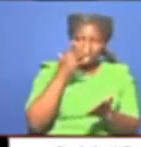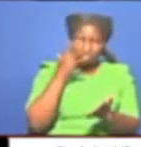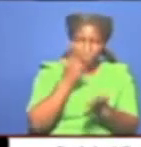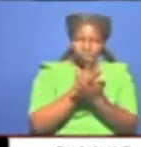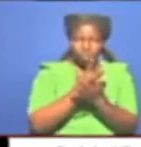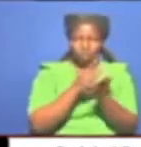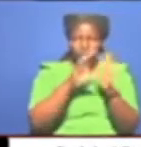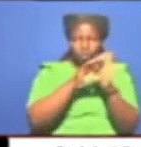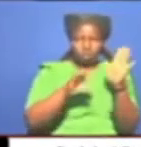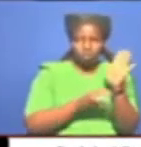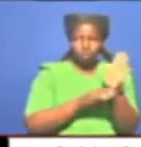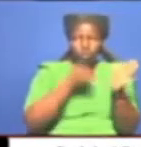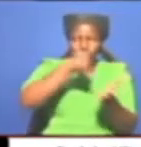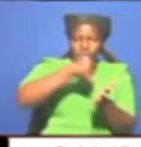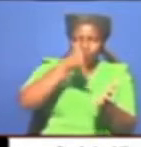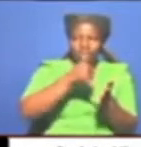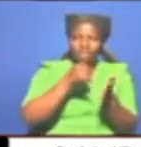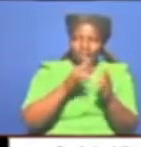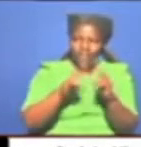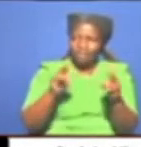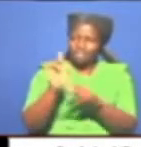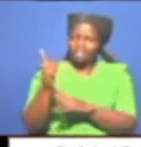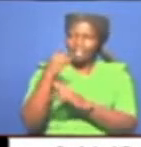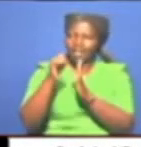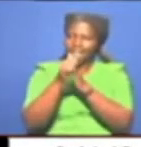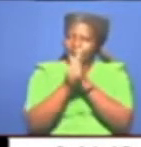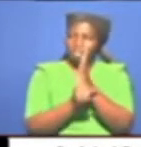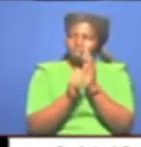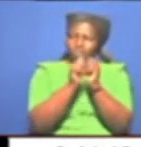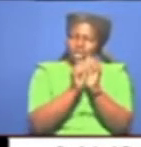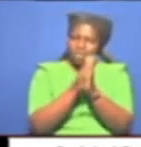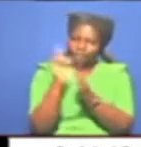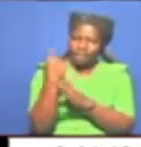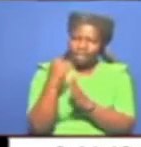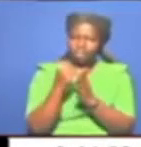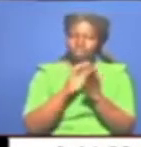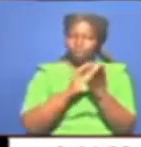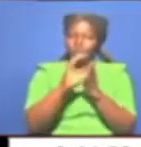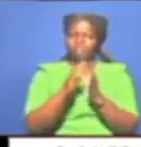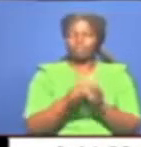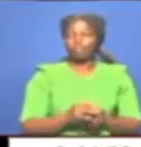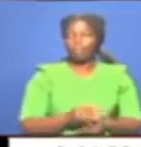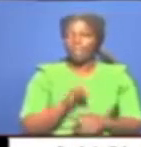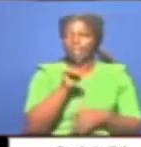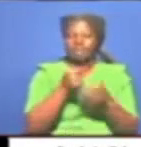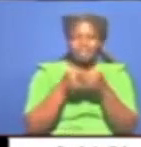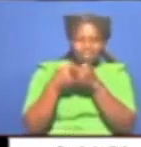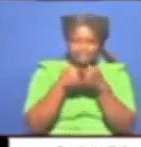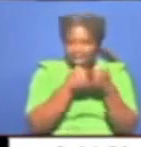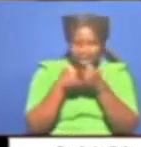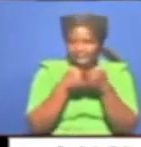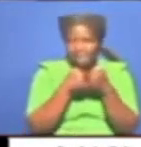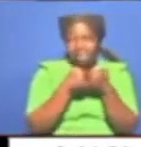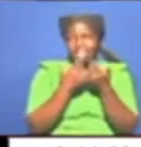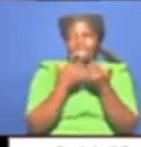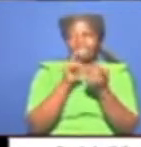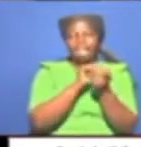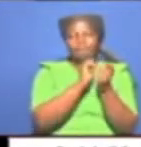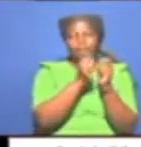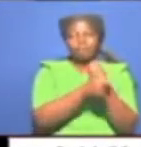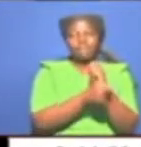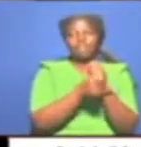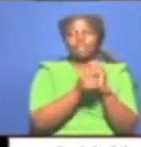constitution, including the very first article and first clause. It challenges the amendment provisions of Chapter